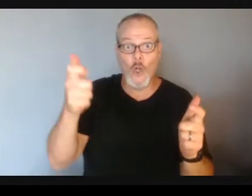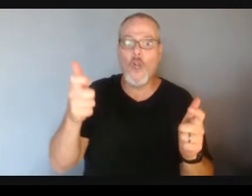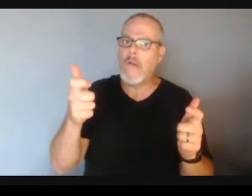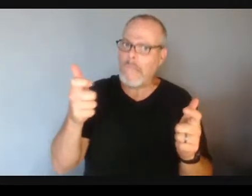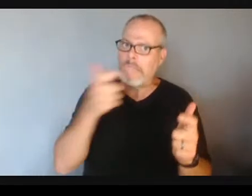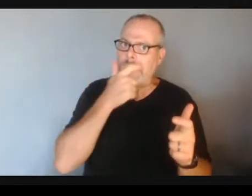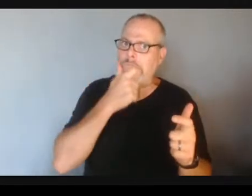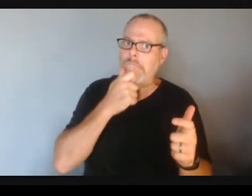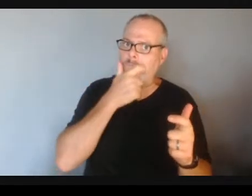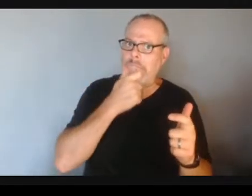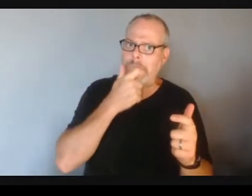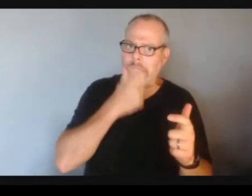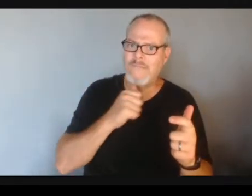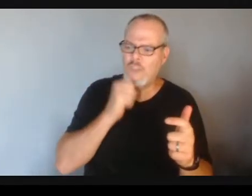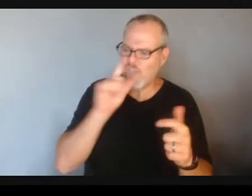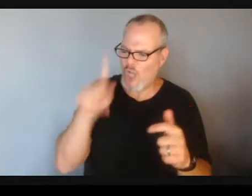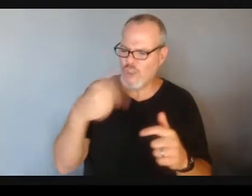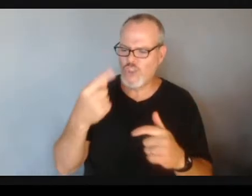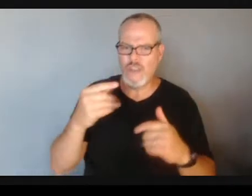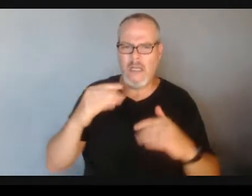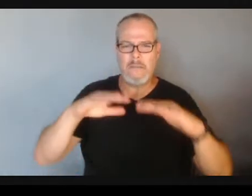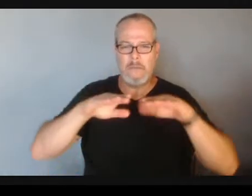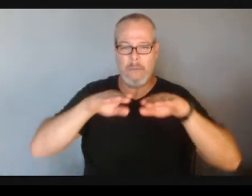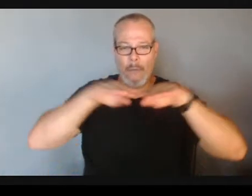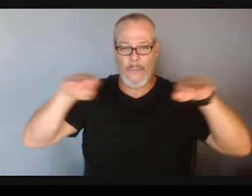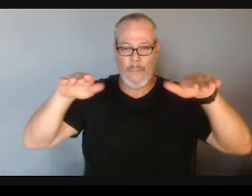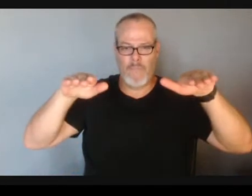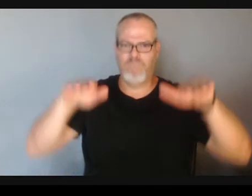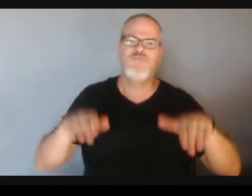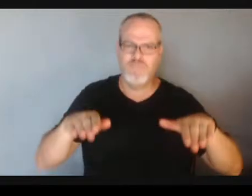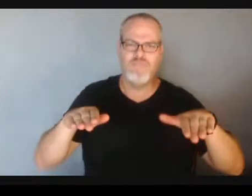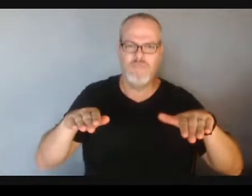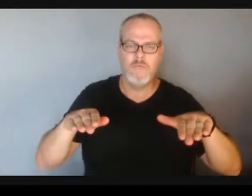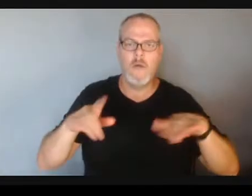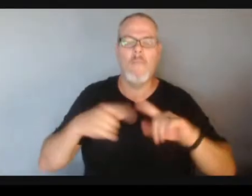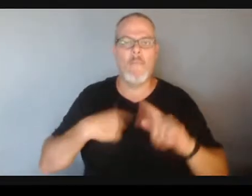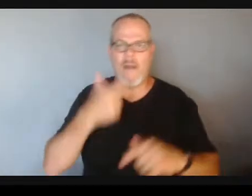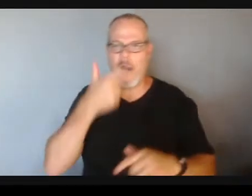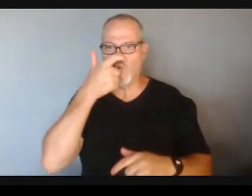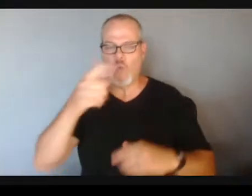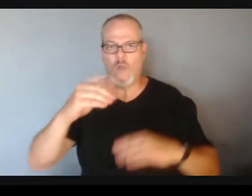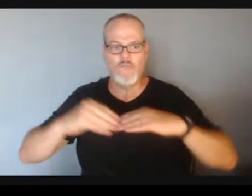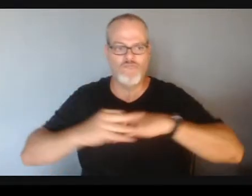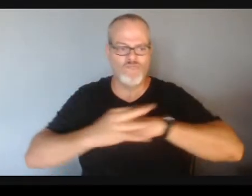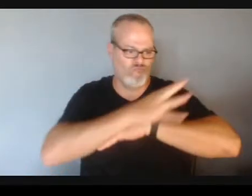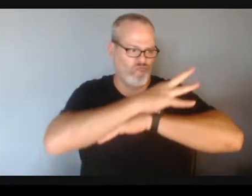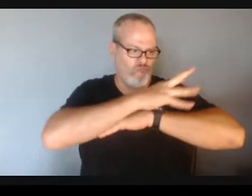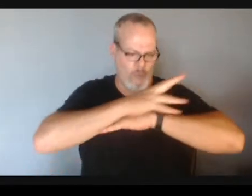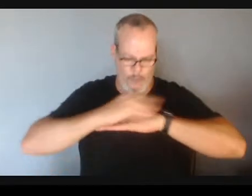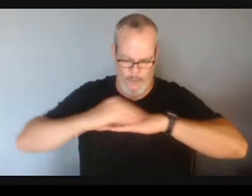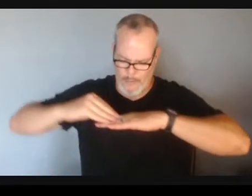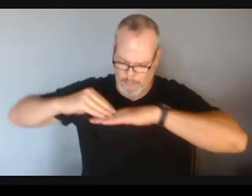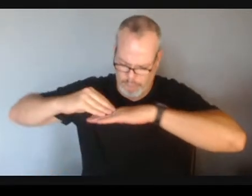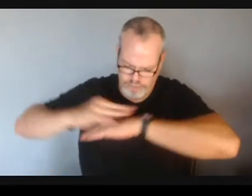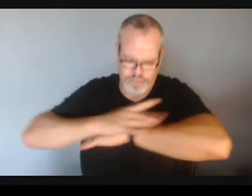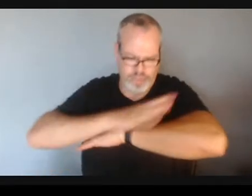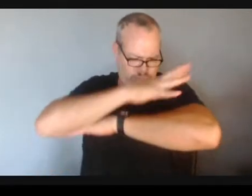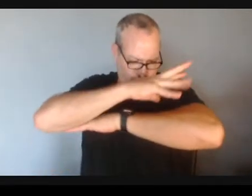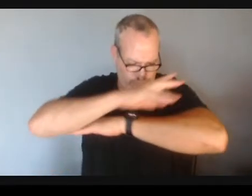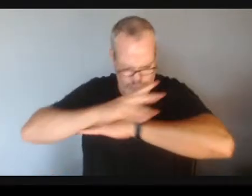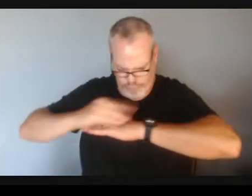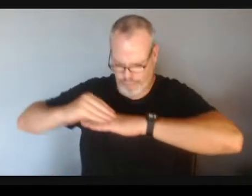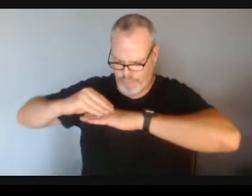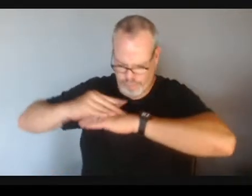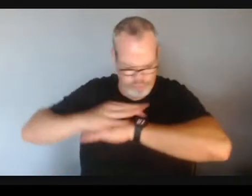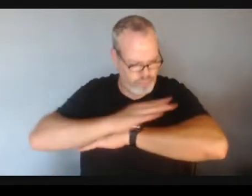It wasn't just the wall getting broke down that I was watching. I was watching the surges of water kind of push across the pond and